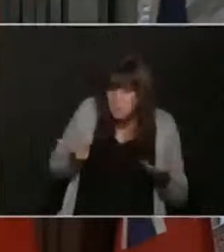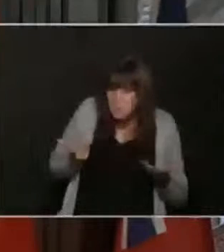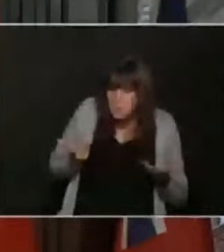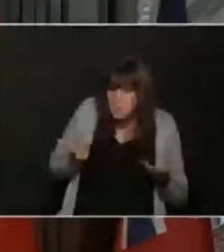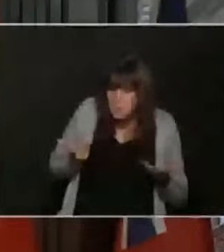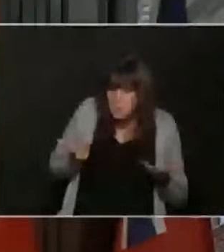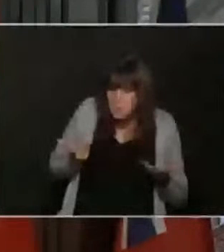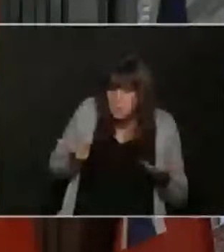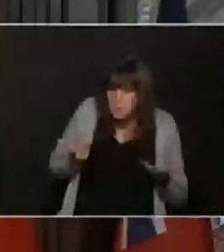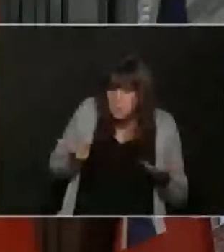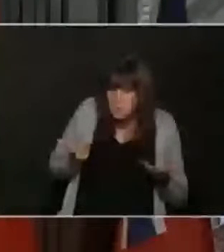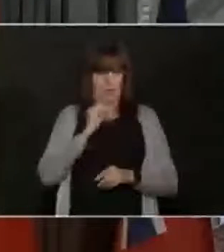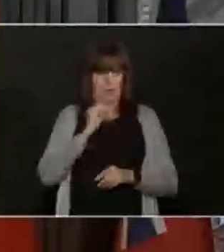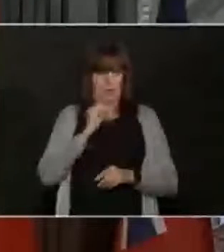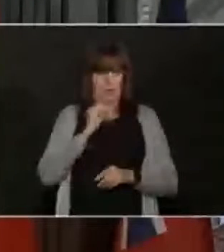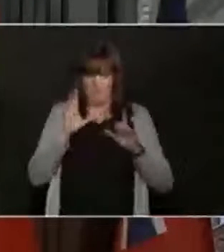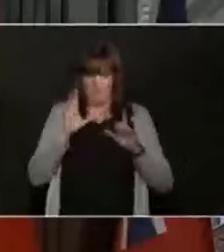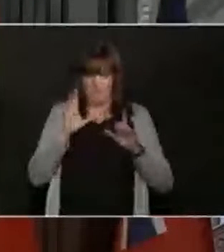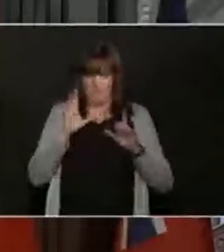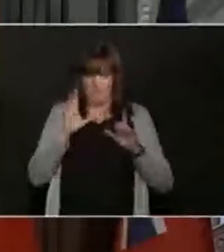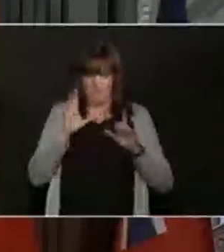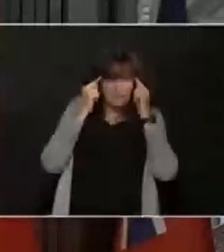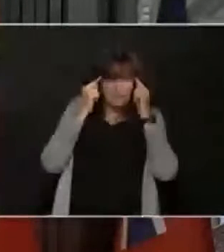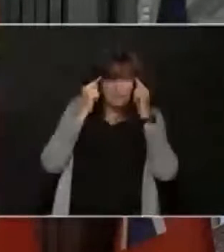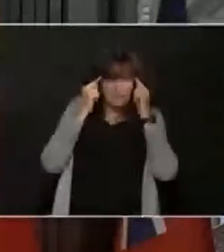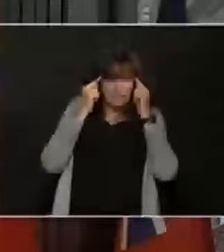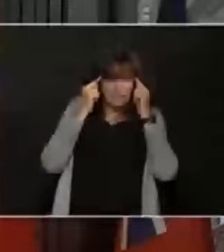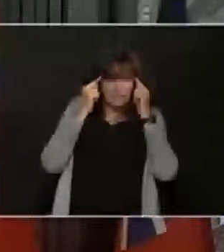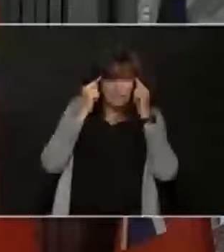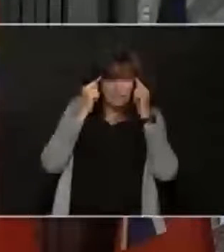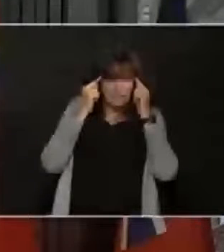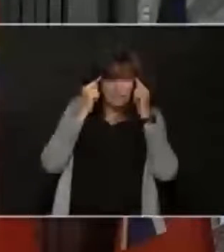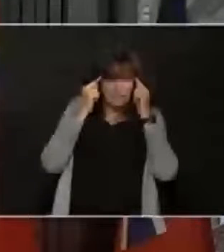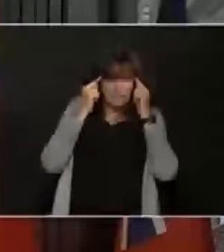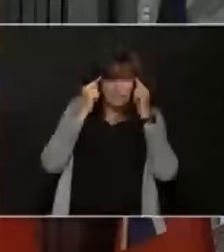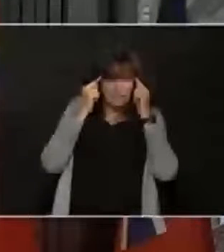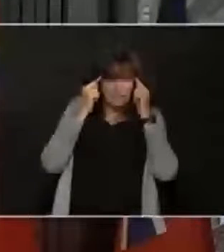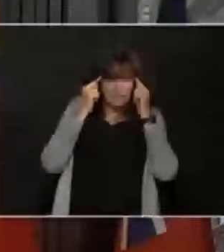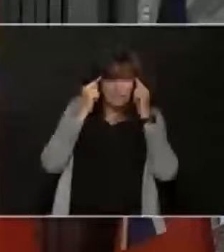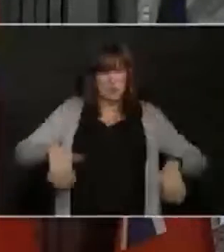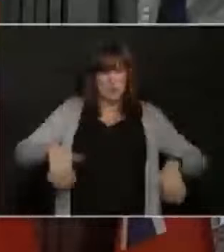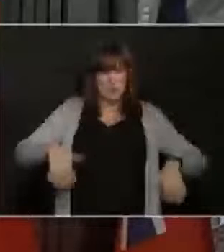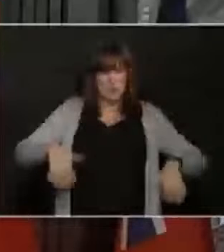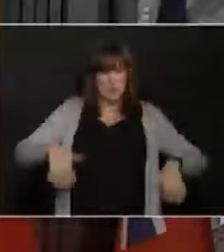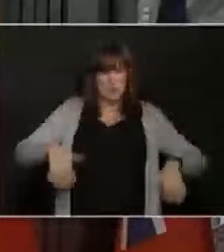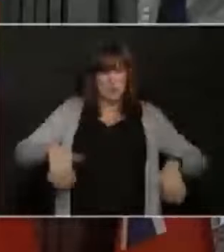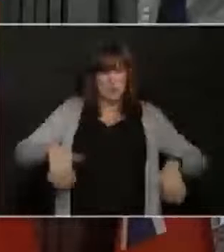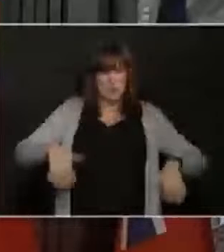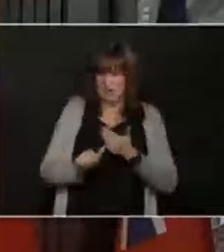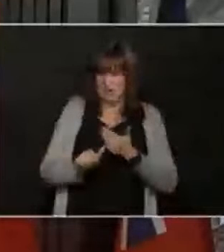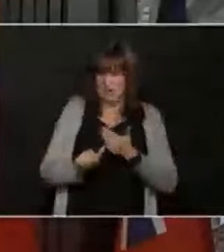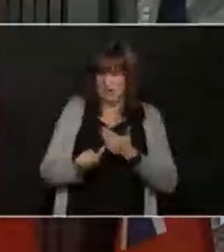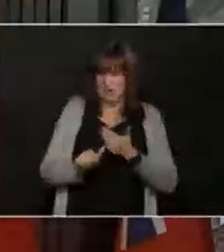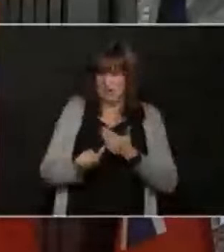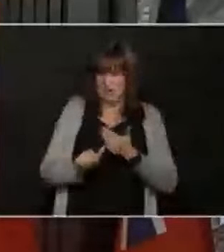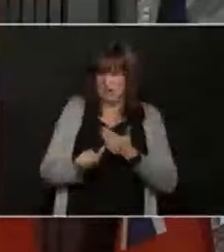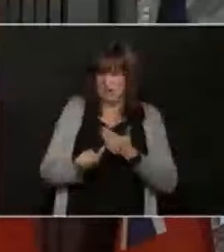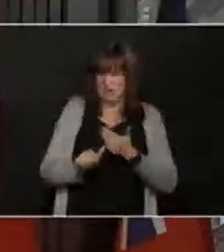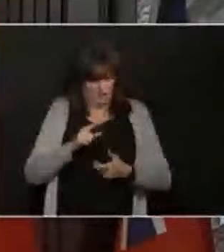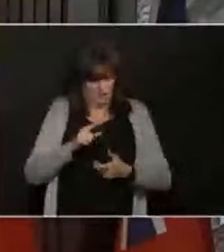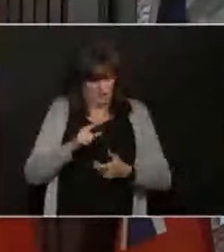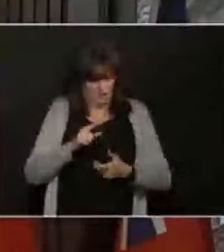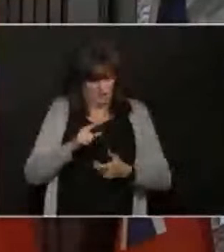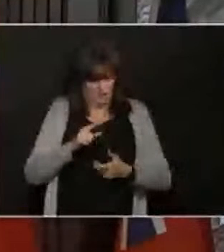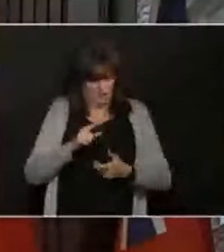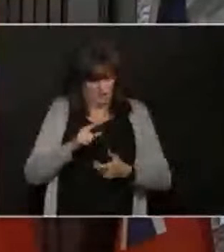in, face much greater risk of exposure to the virus. This means greater and more accessible testing,